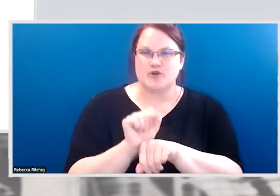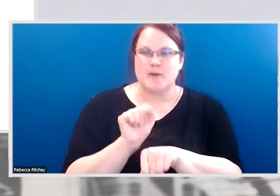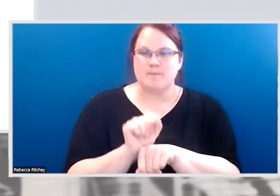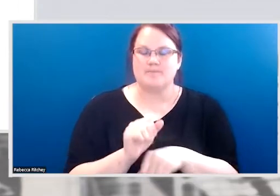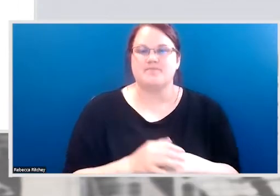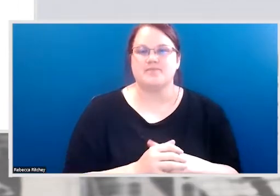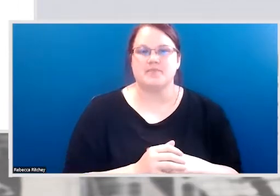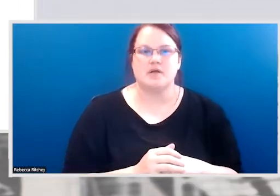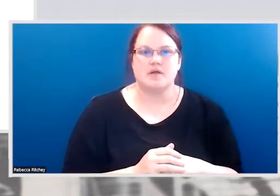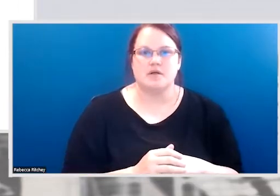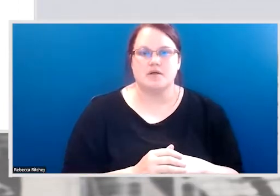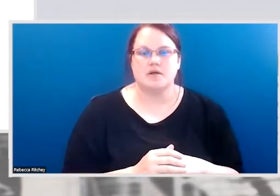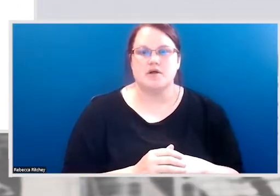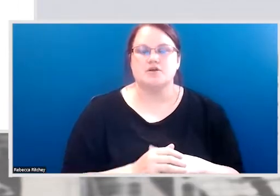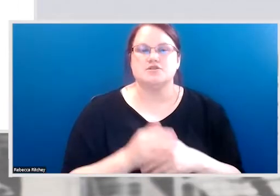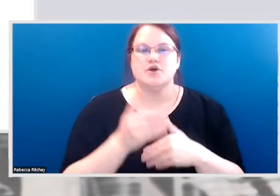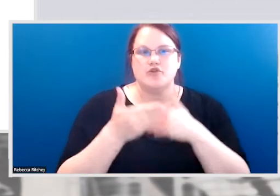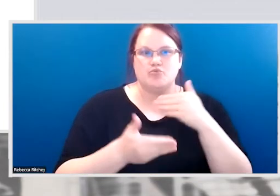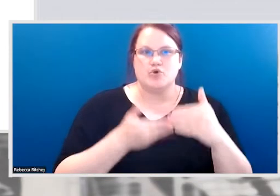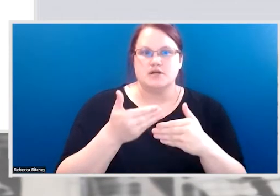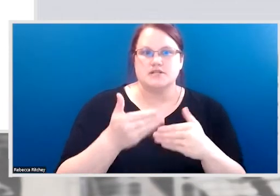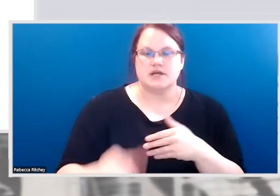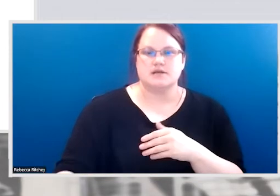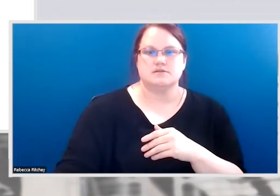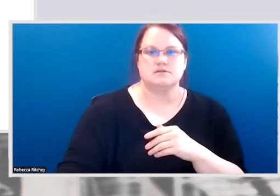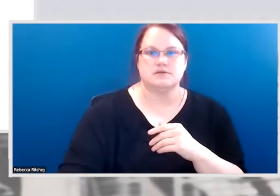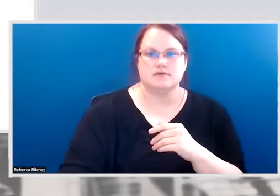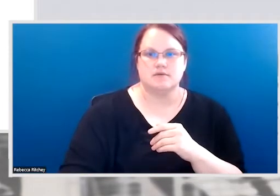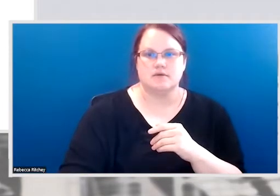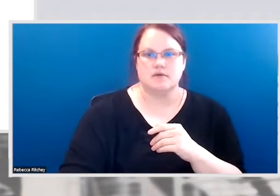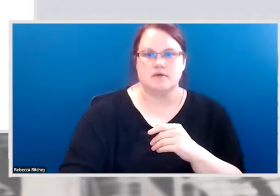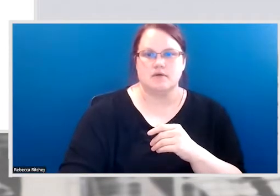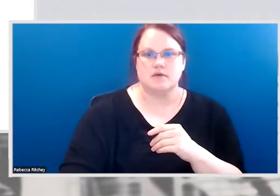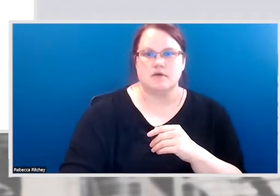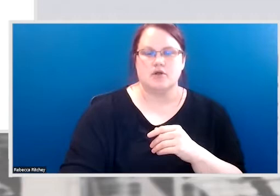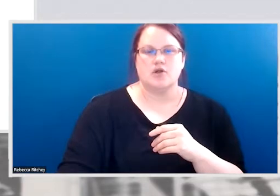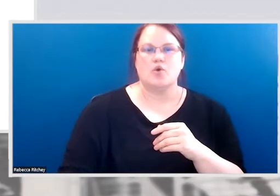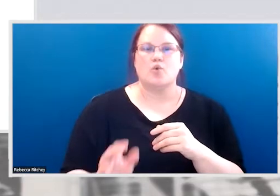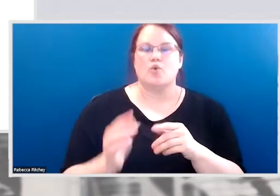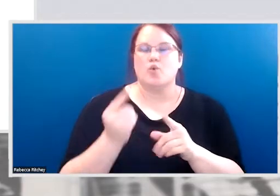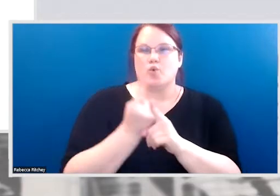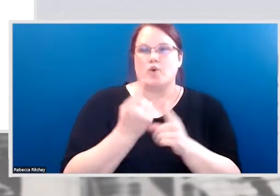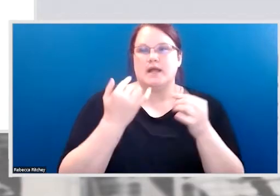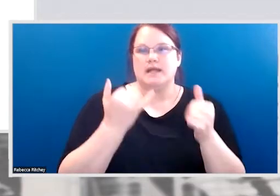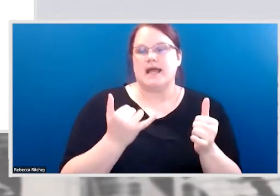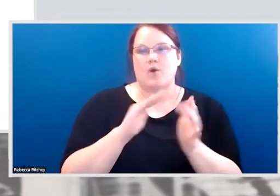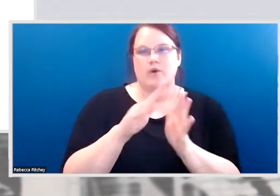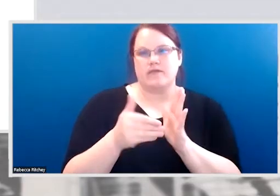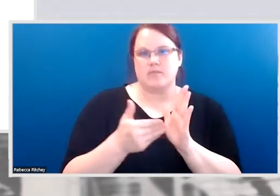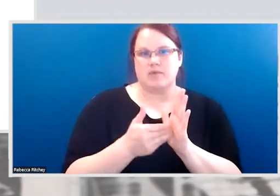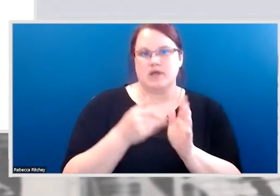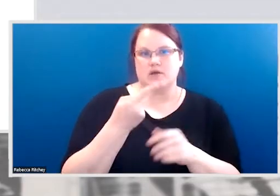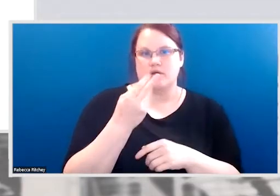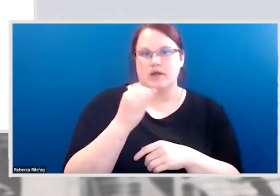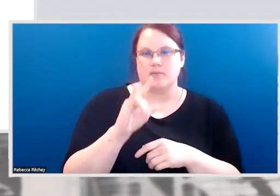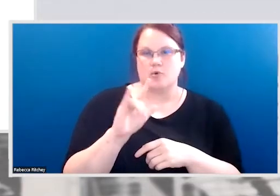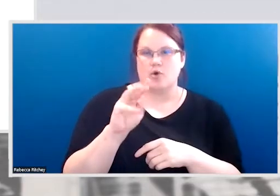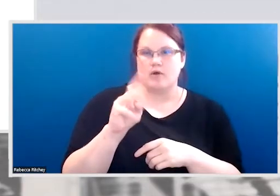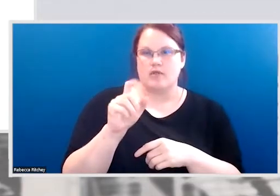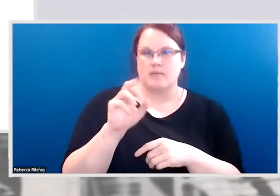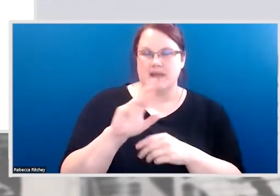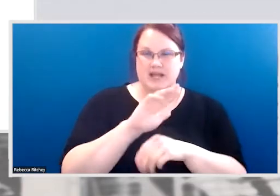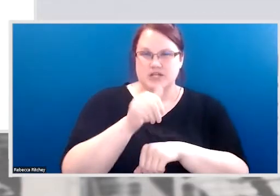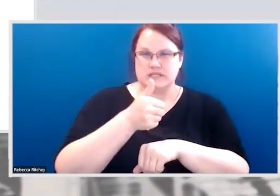So in terms of the process for the capital budget, we are kind of in the thick of it right now. In April, the mayor sets